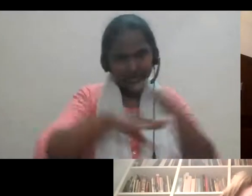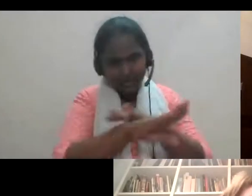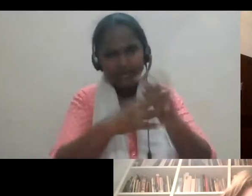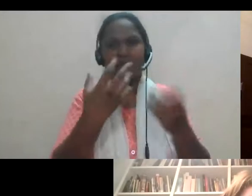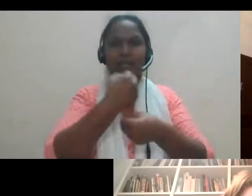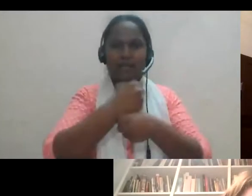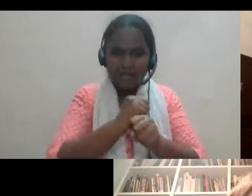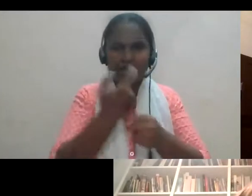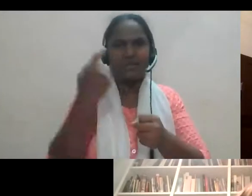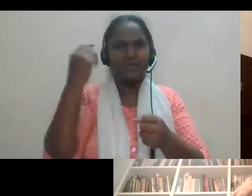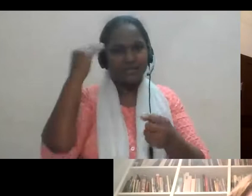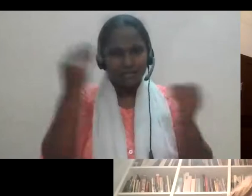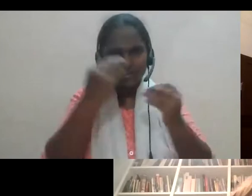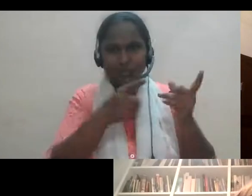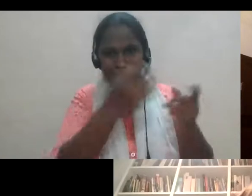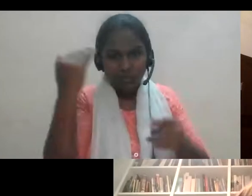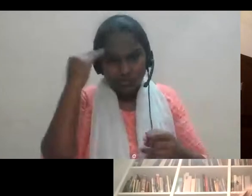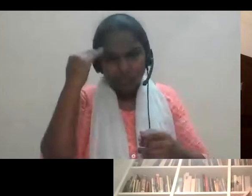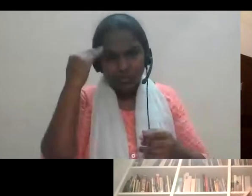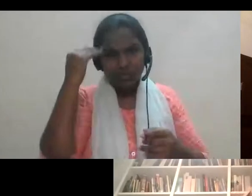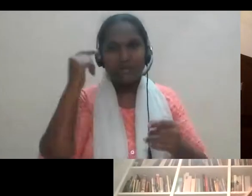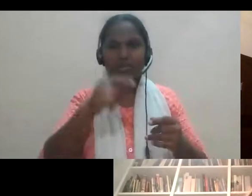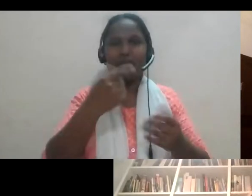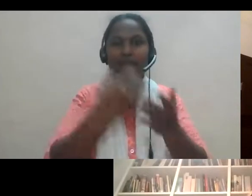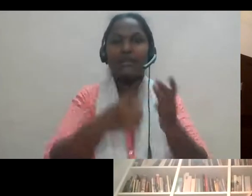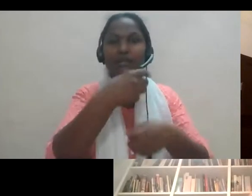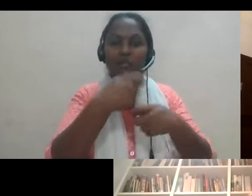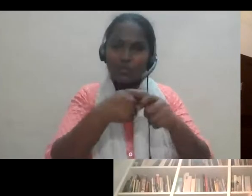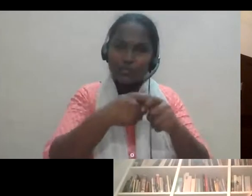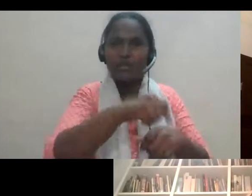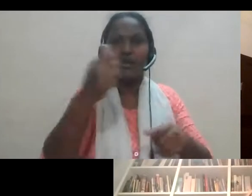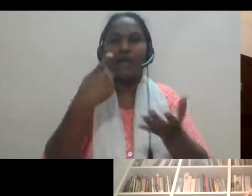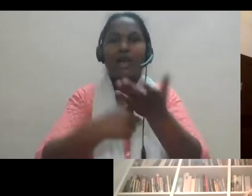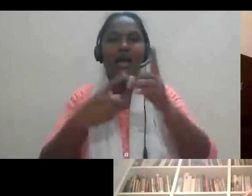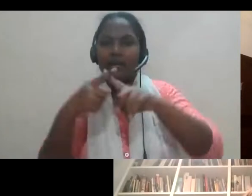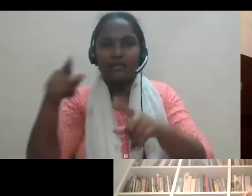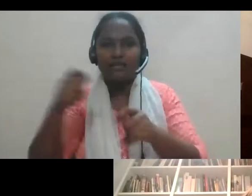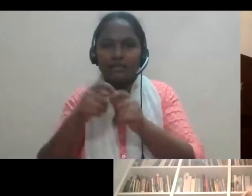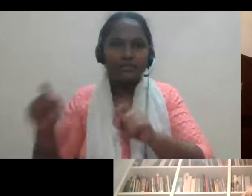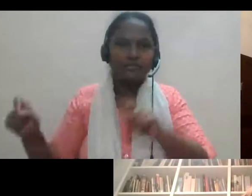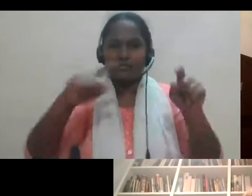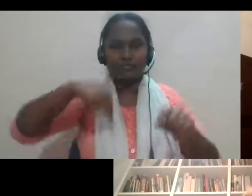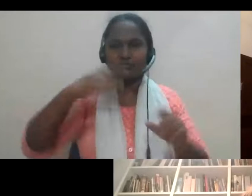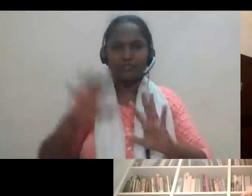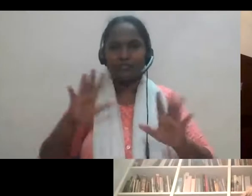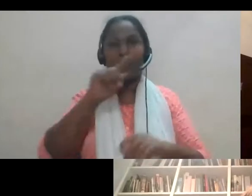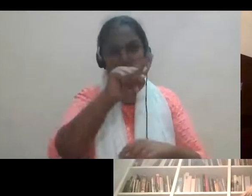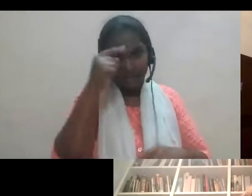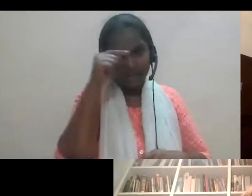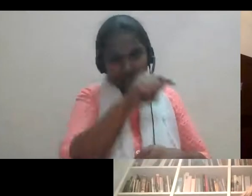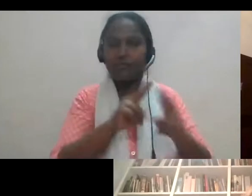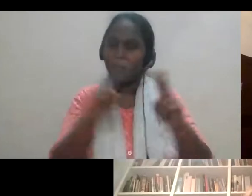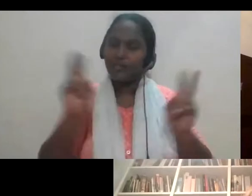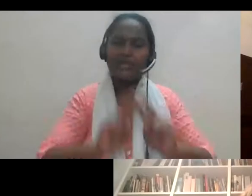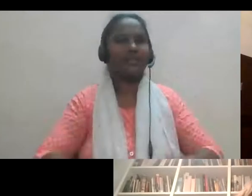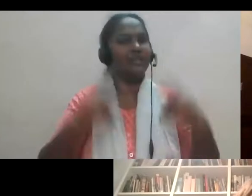make a sense of it. And, you know, it's the curator's job. It's not the artist's job to present themselves. So first, that was very